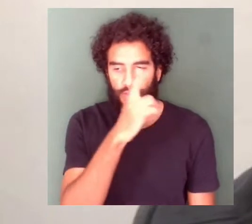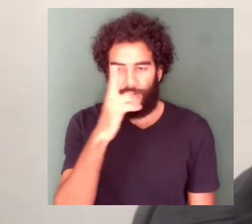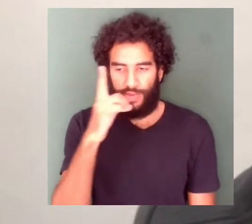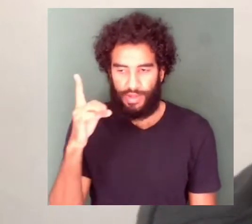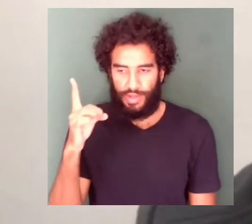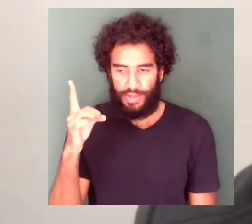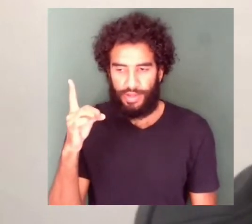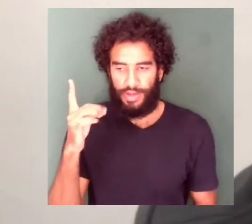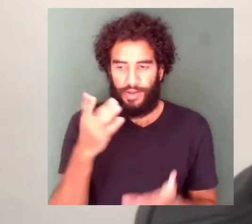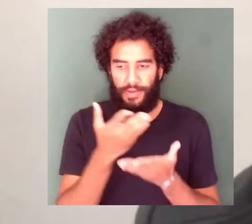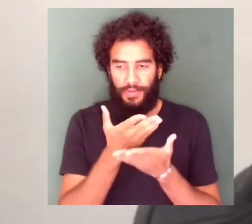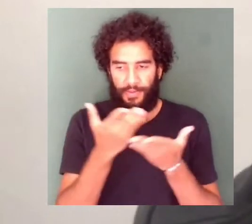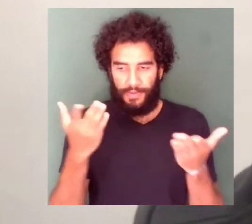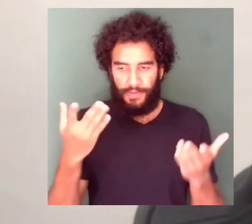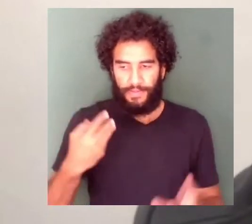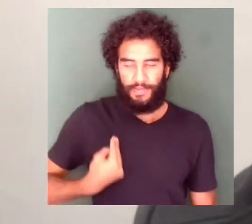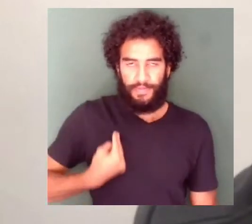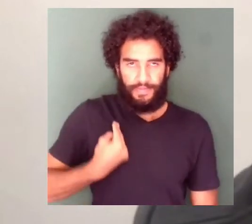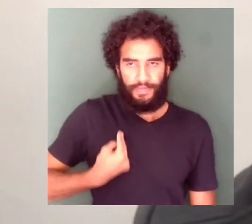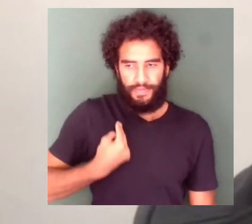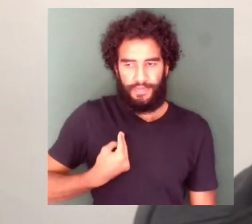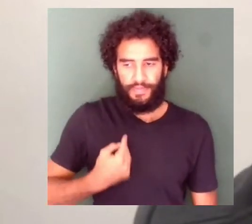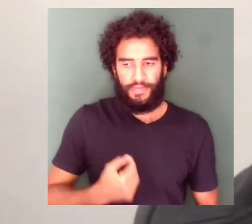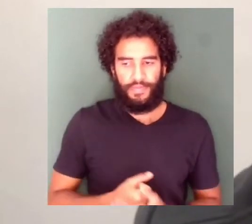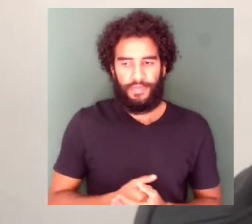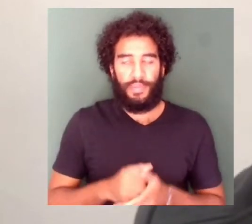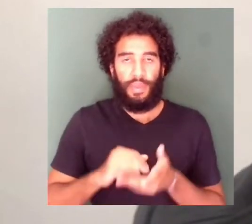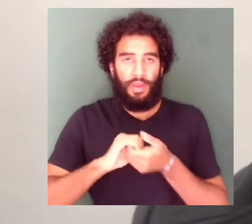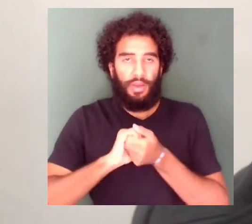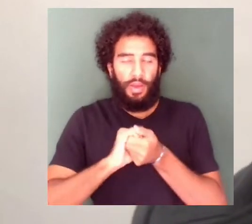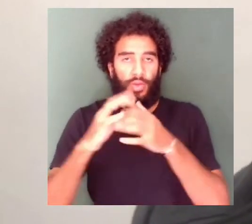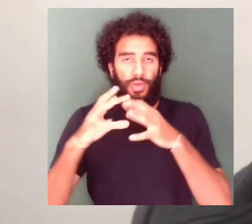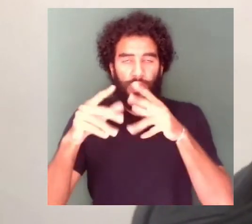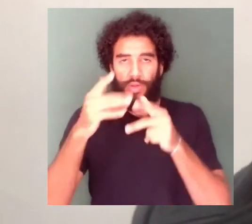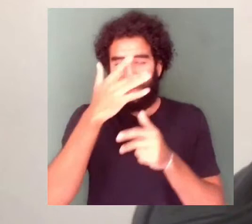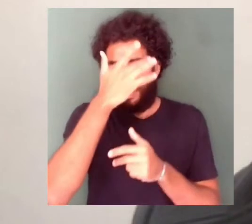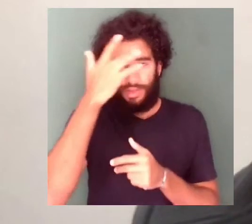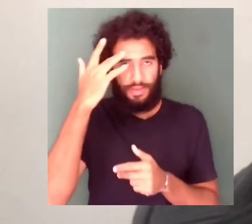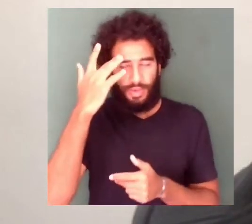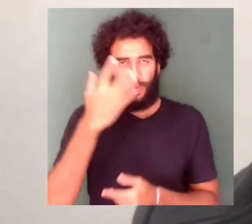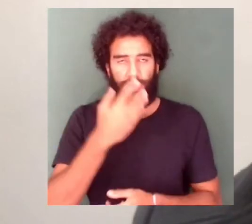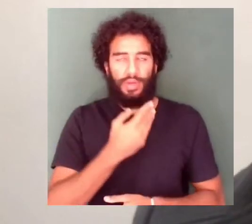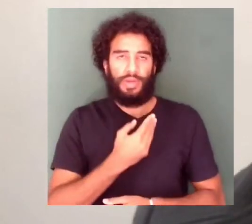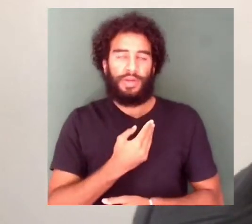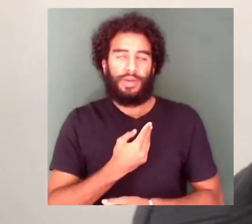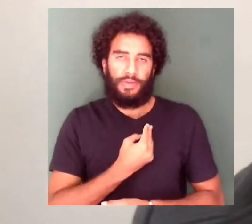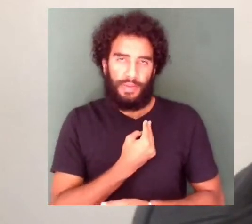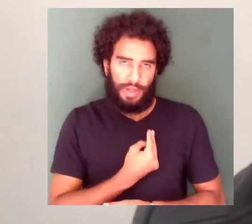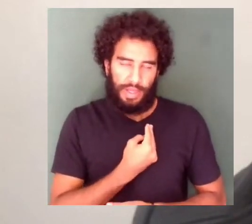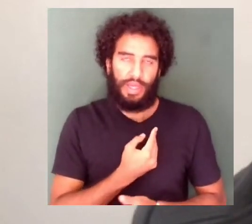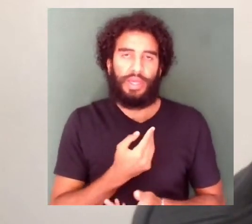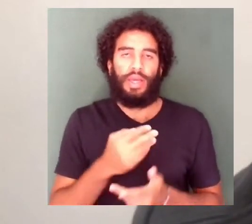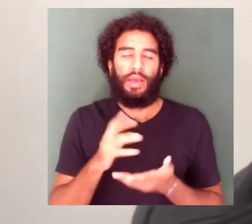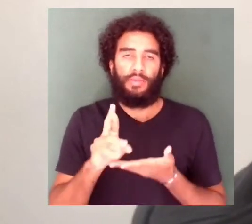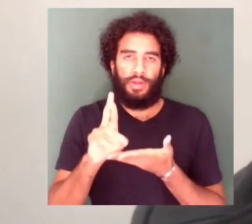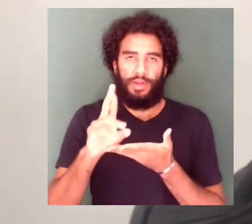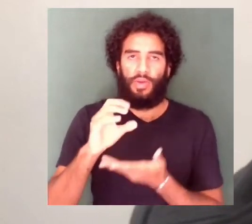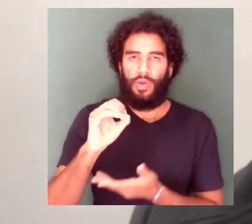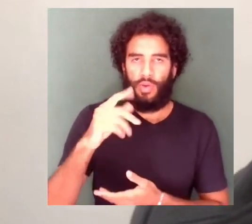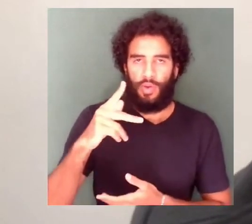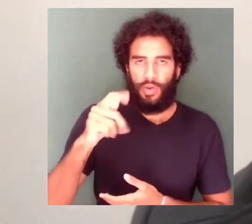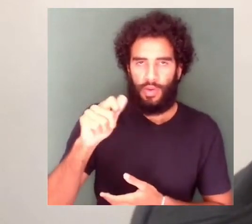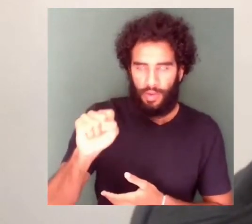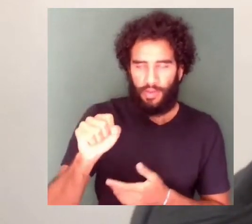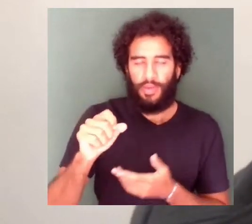Good morning, everyone. First and foremost, I'd like to greet all of the panelists in the name of